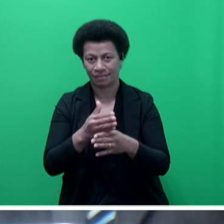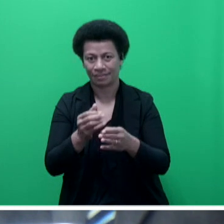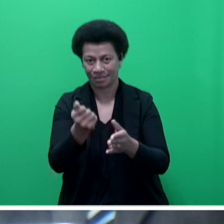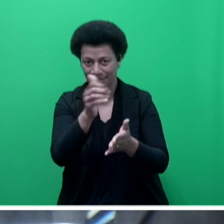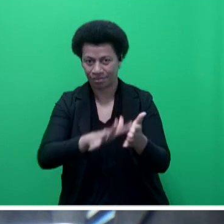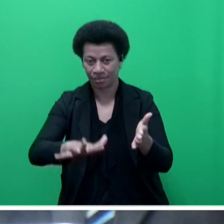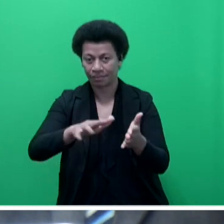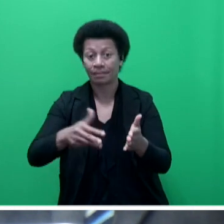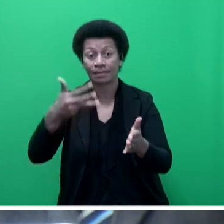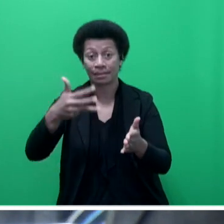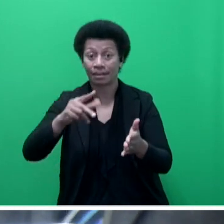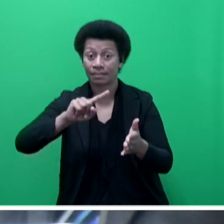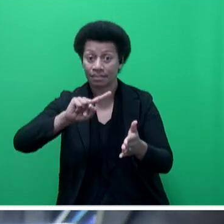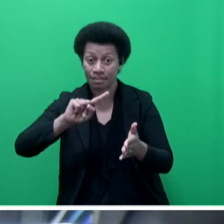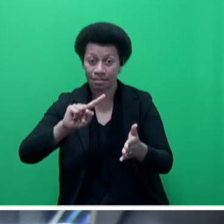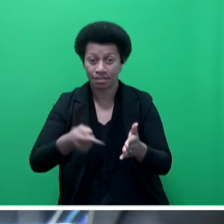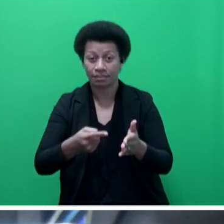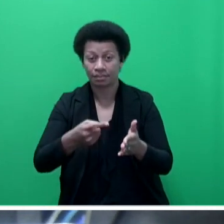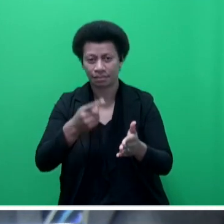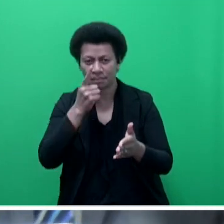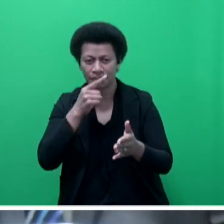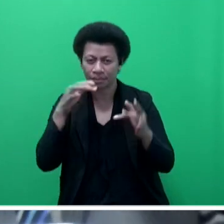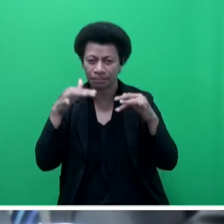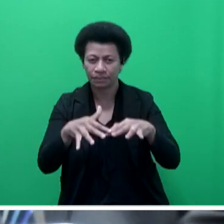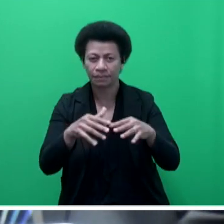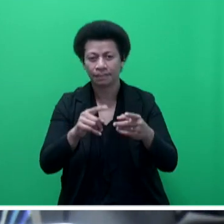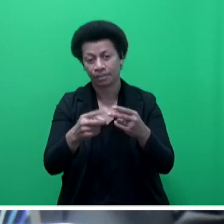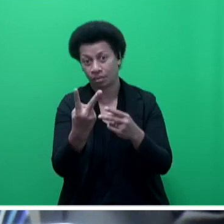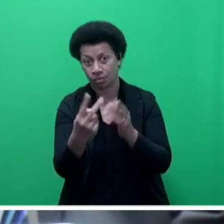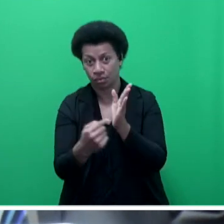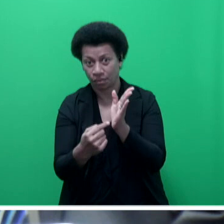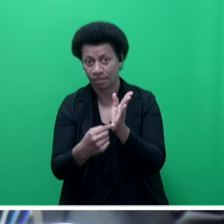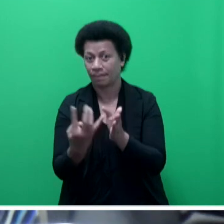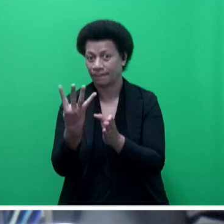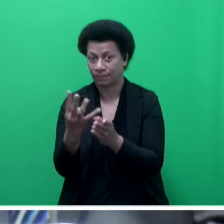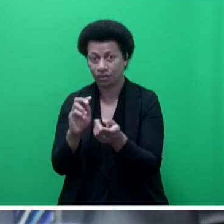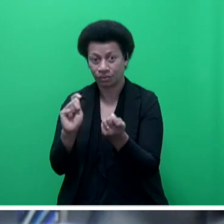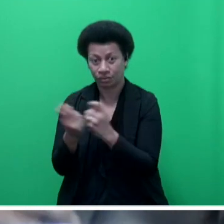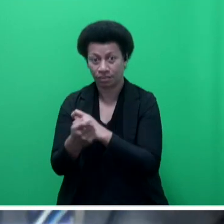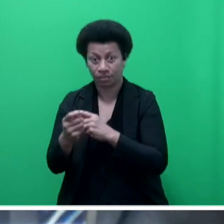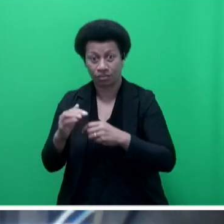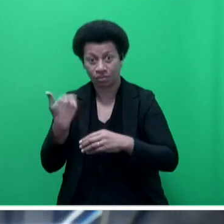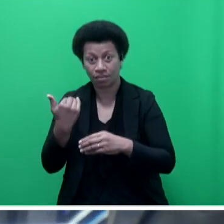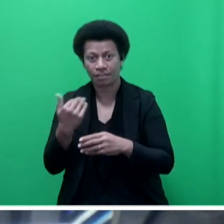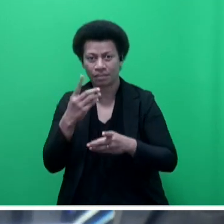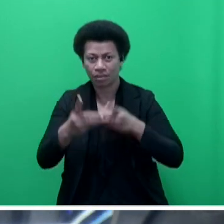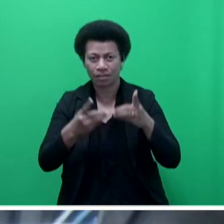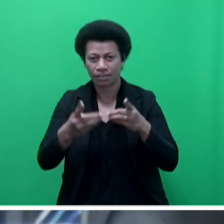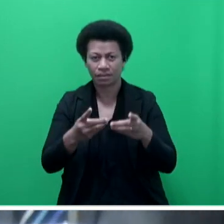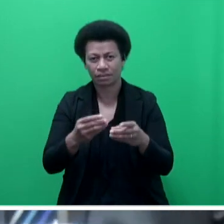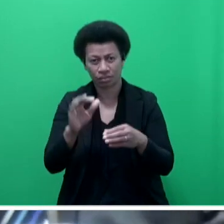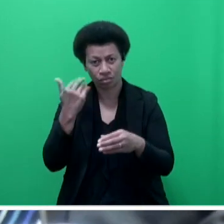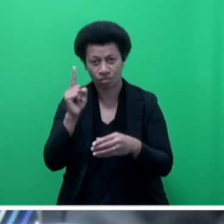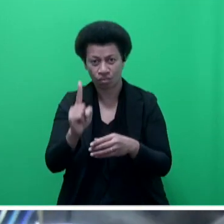a 9,000 seating capacity pavilion, 2 restrooms, 4 change rooms, 1 conference room, 2 dormitories, a